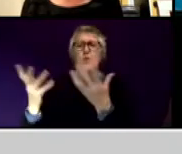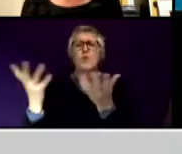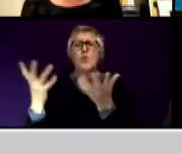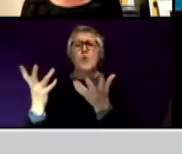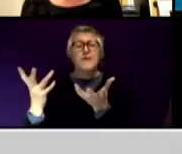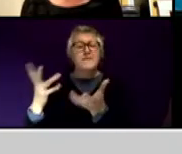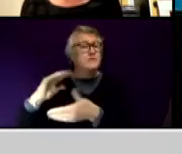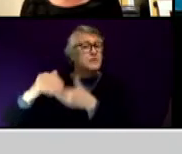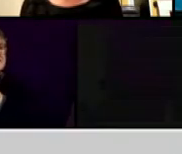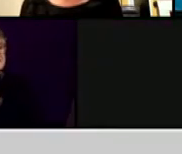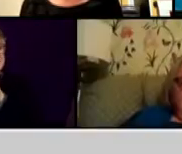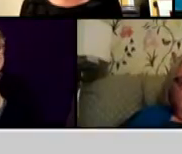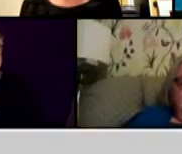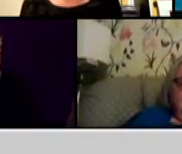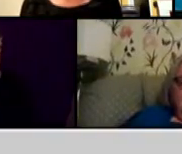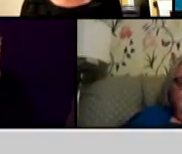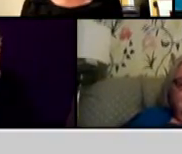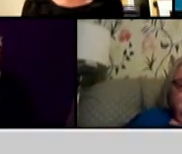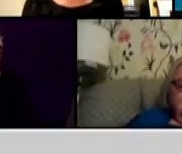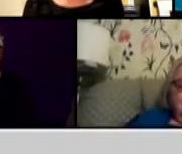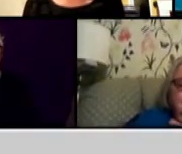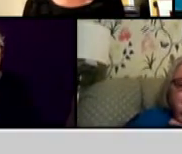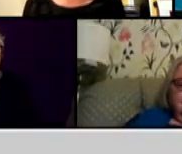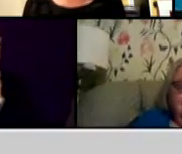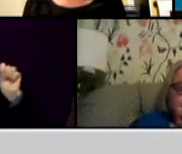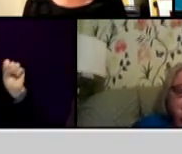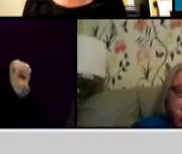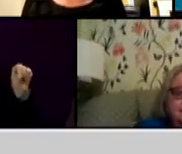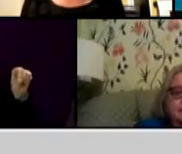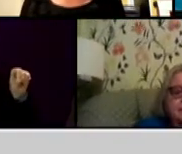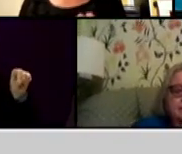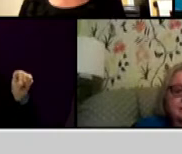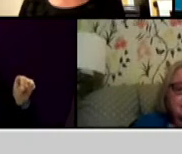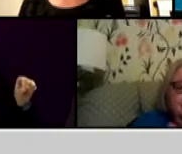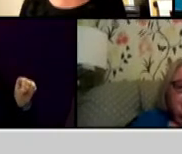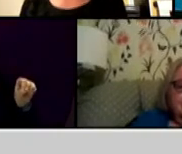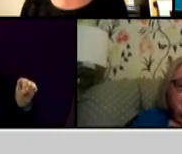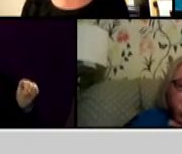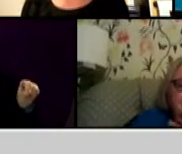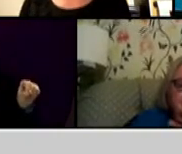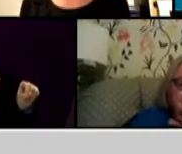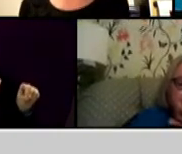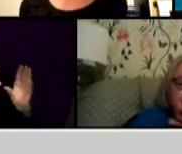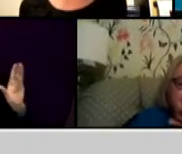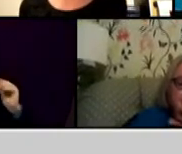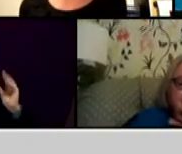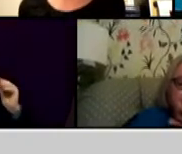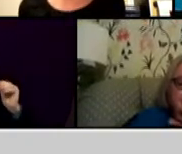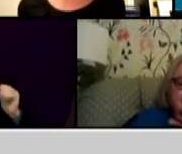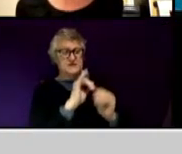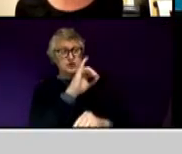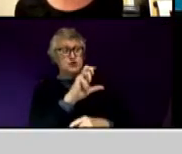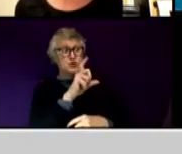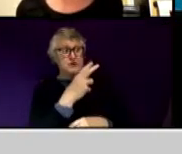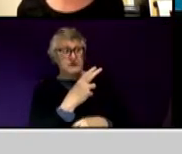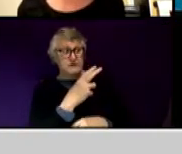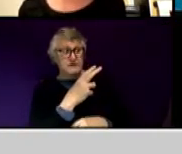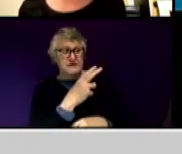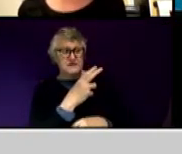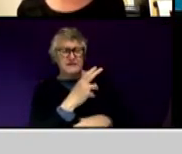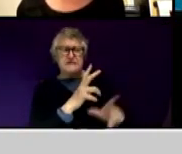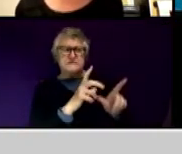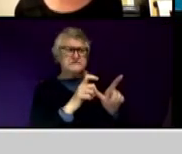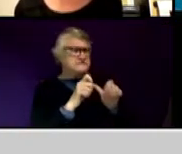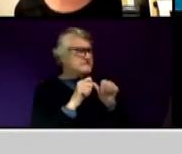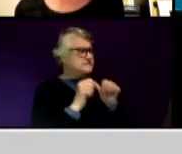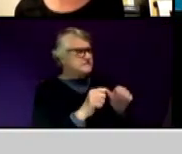Sure. On these general committee meetings right now, Judith has been diligently taking meeting or minutes. Today, Claudia